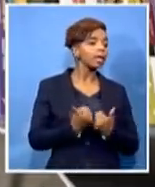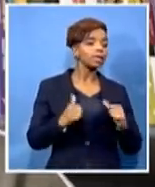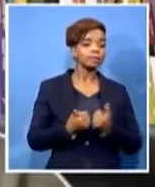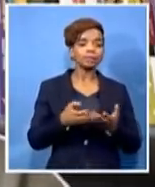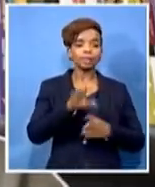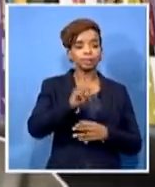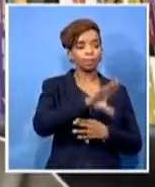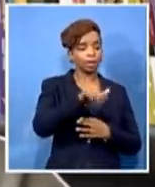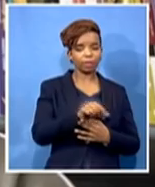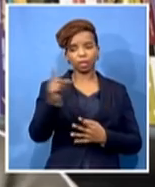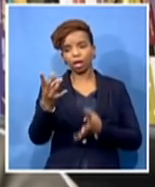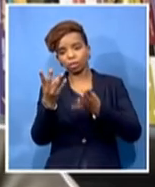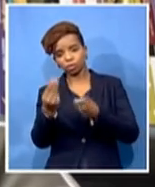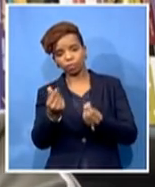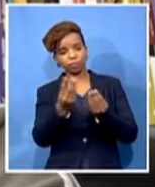he emphasized.